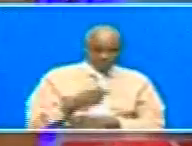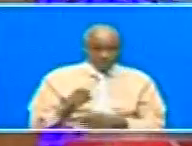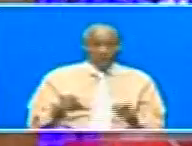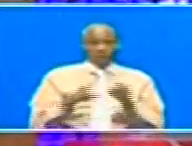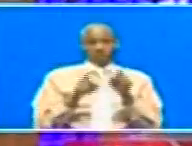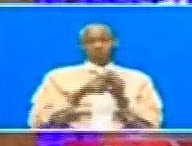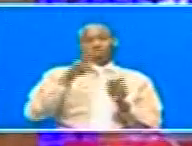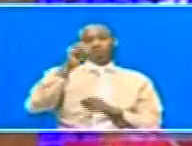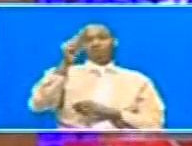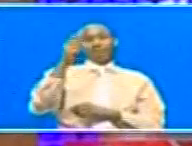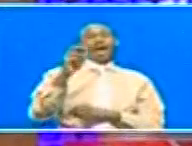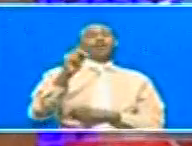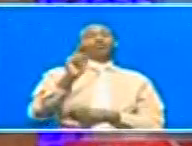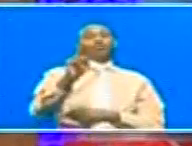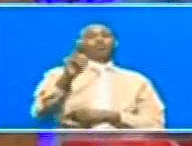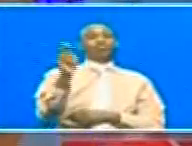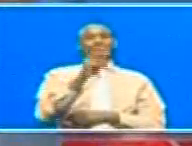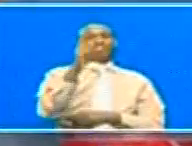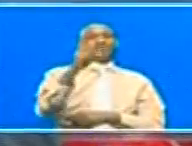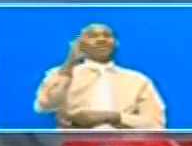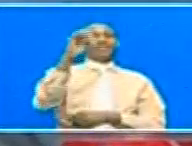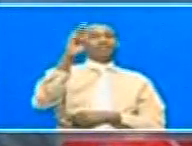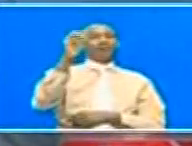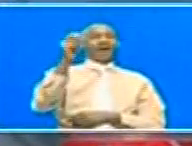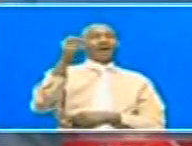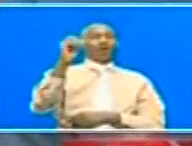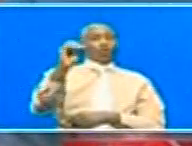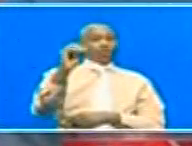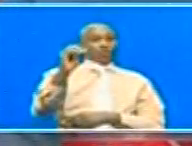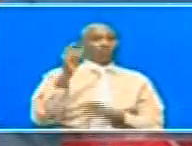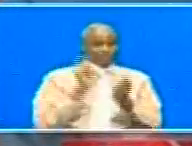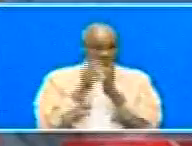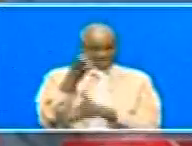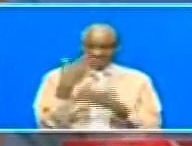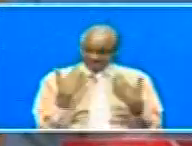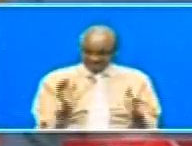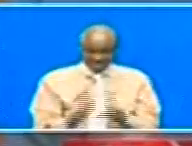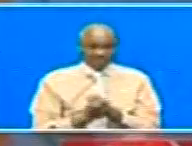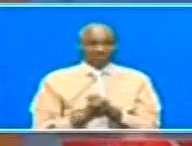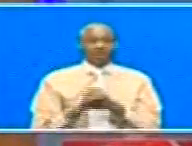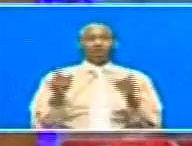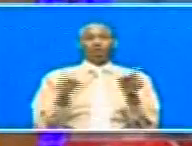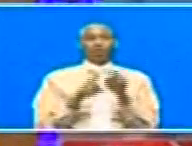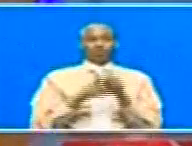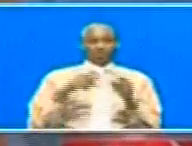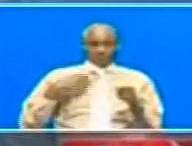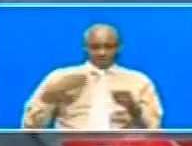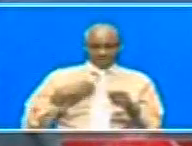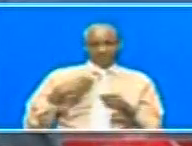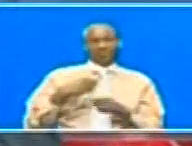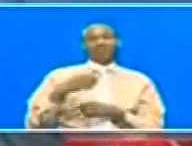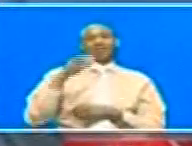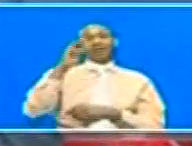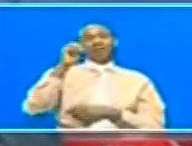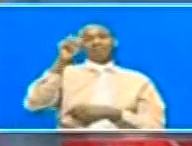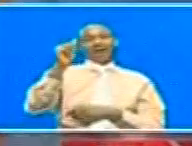Manu Dibango, the Soul Makossa man. Oh, Soul Makossa. Yeah, you know that? I've met Hugh Masekela. Oh,